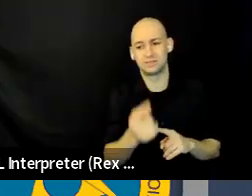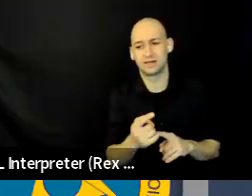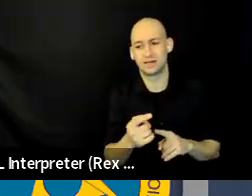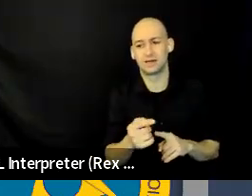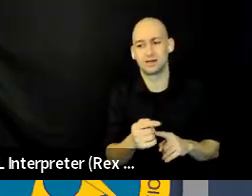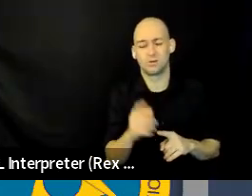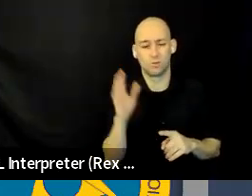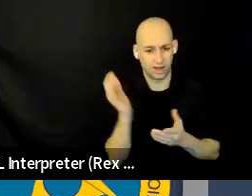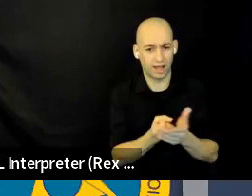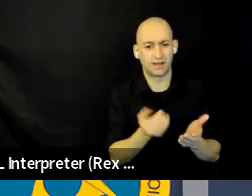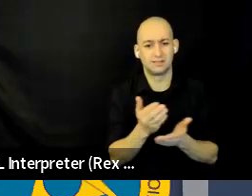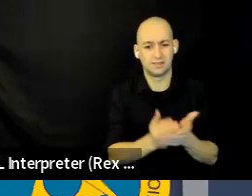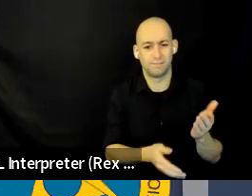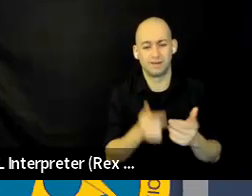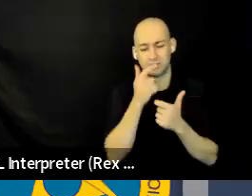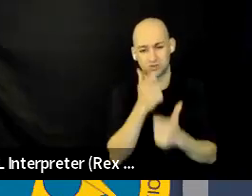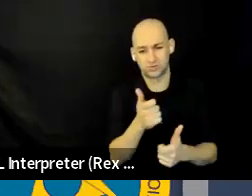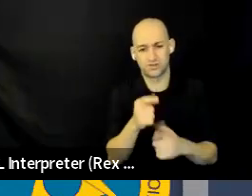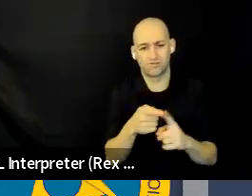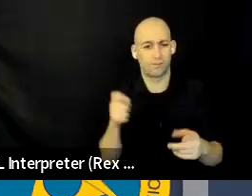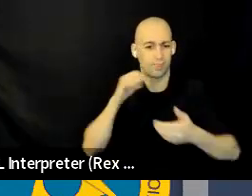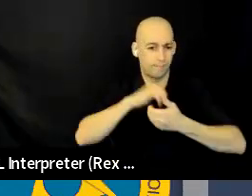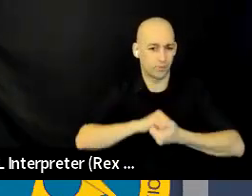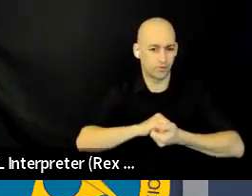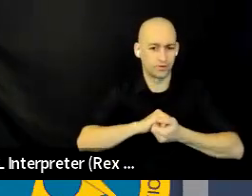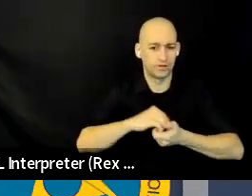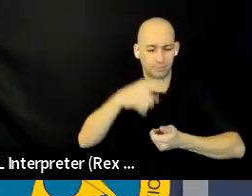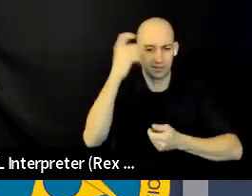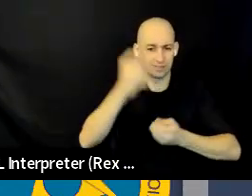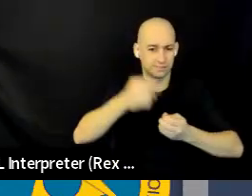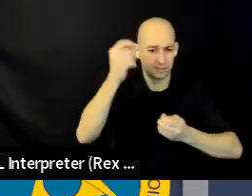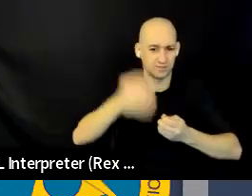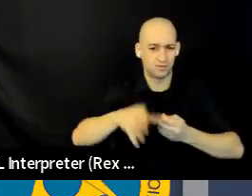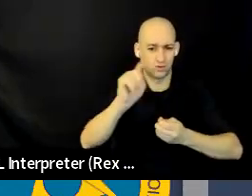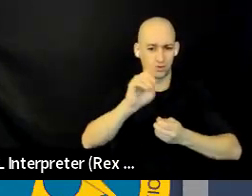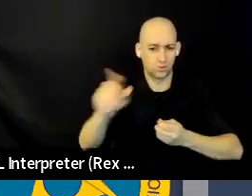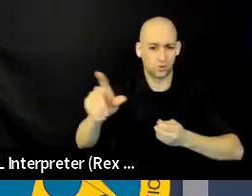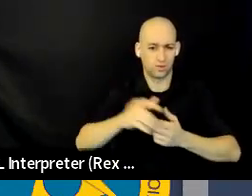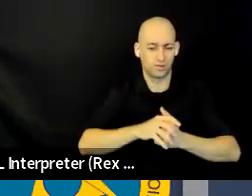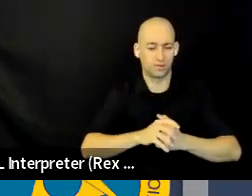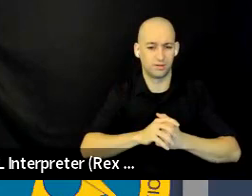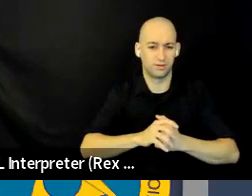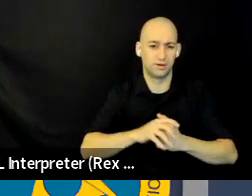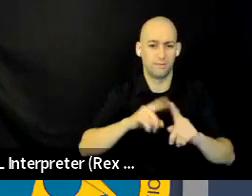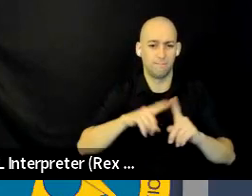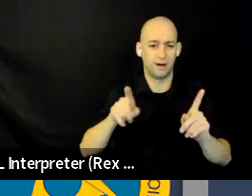some interest from our partners, because it's a very expensive tool.